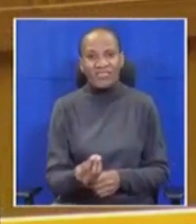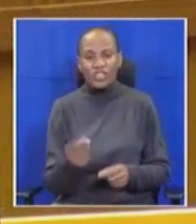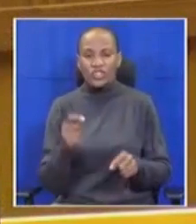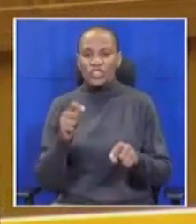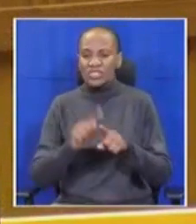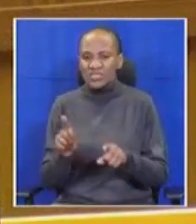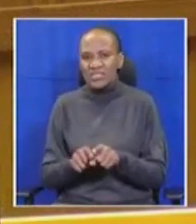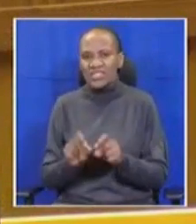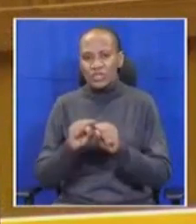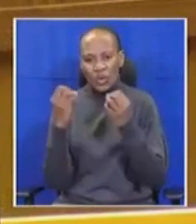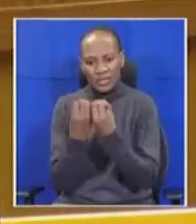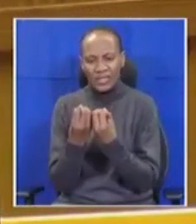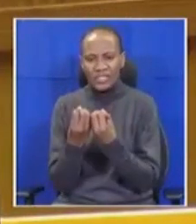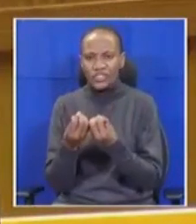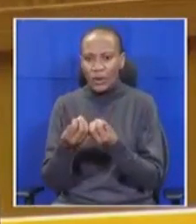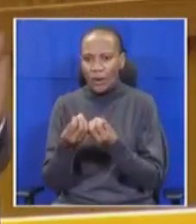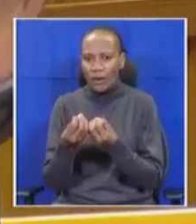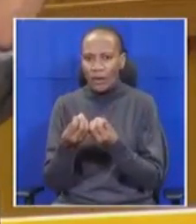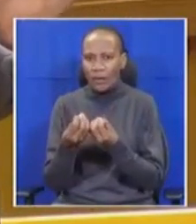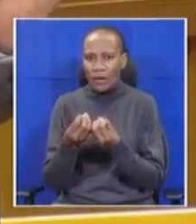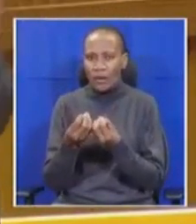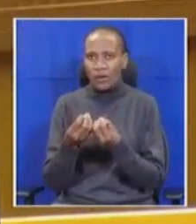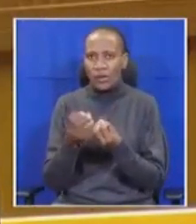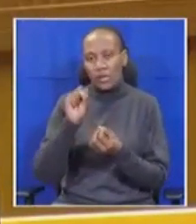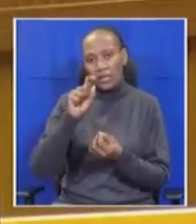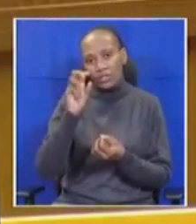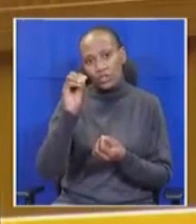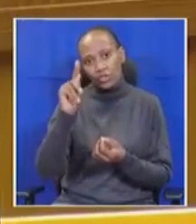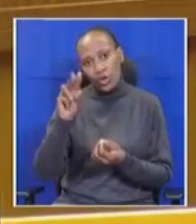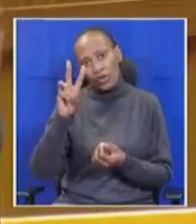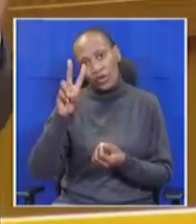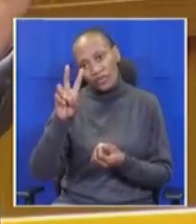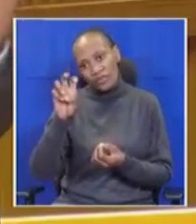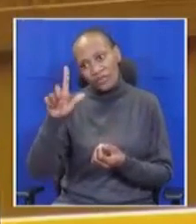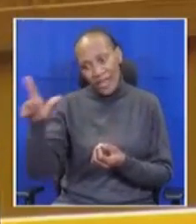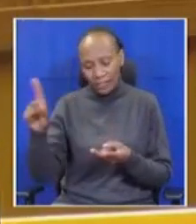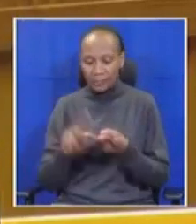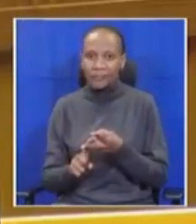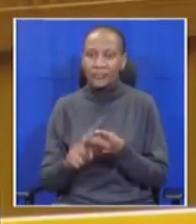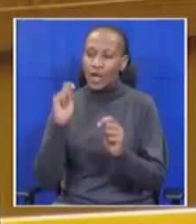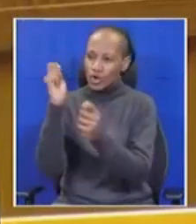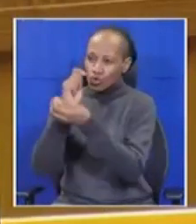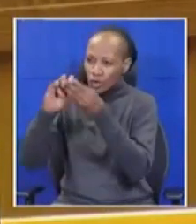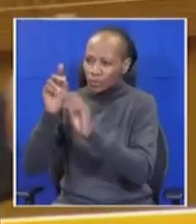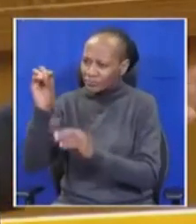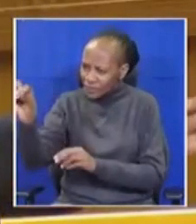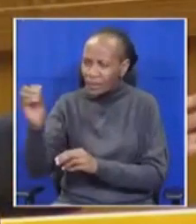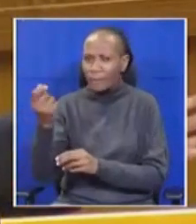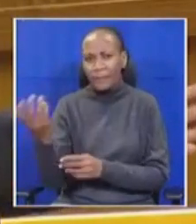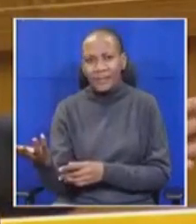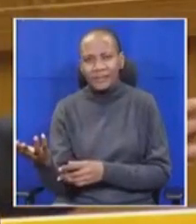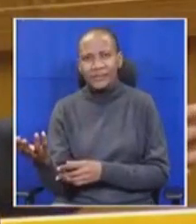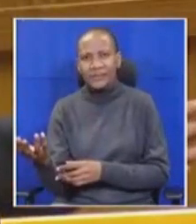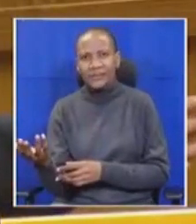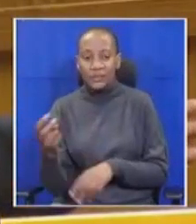you're going to listen, Honourable Shivambu, in our stokvels, in our rural areas, there is a